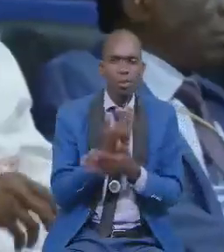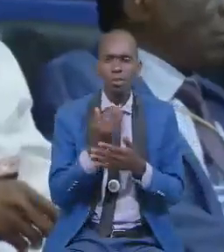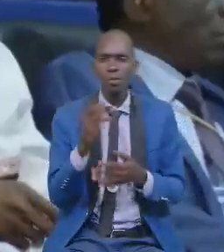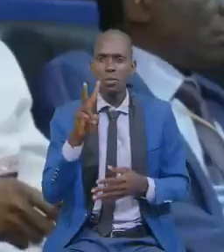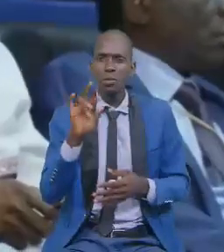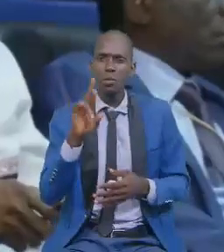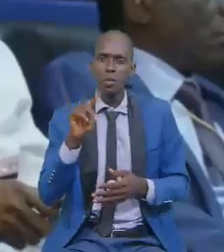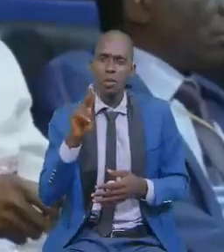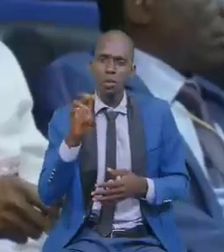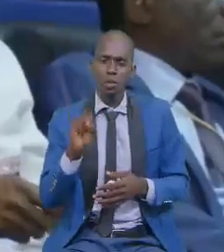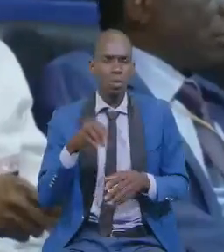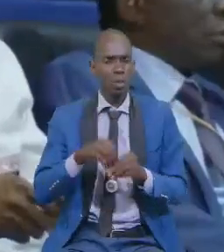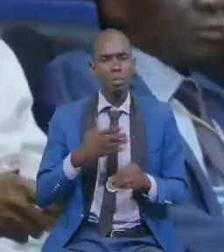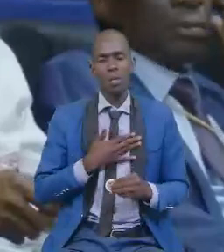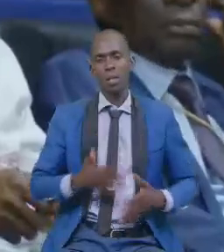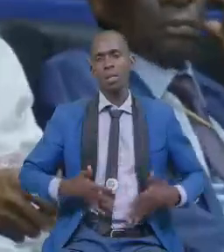life.